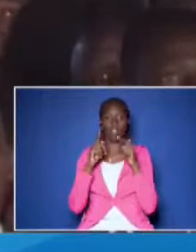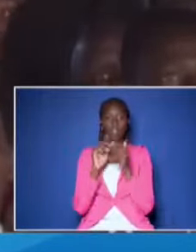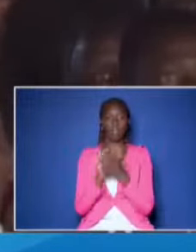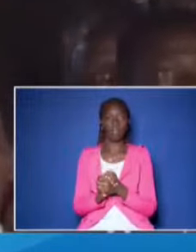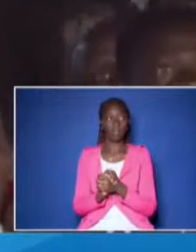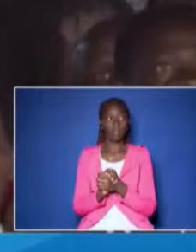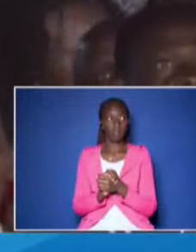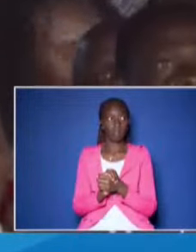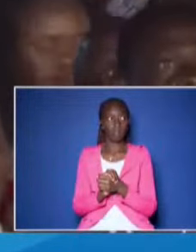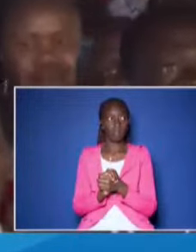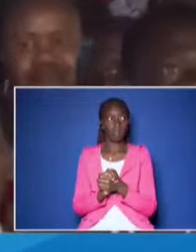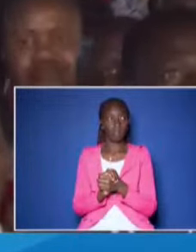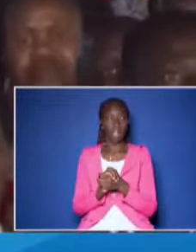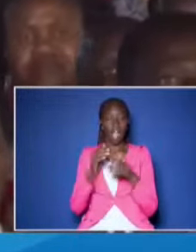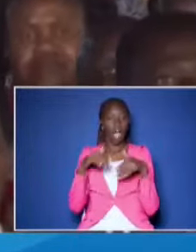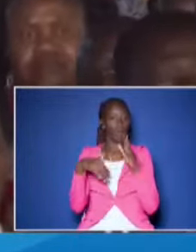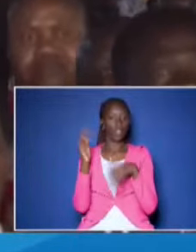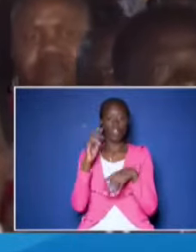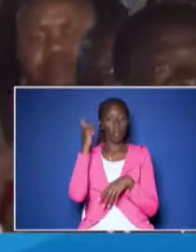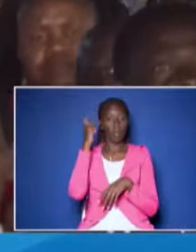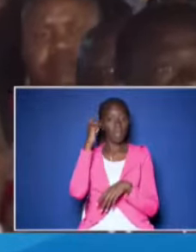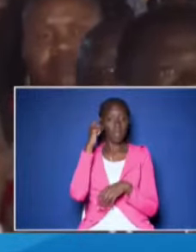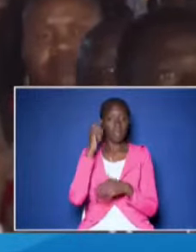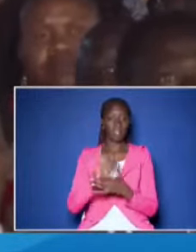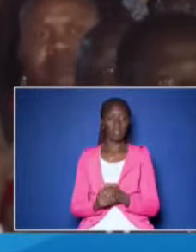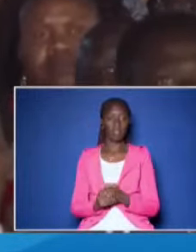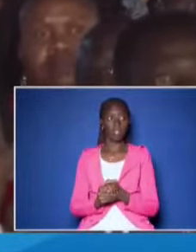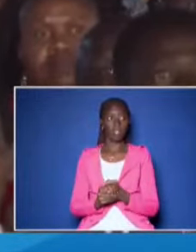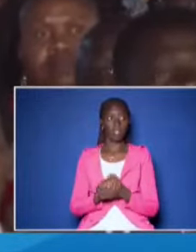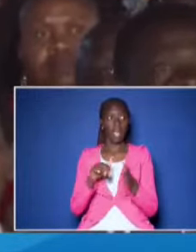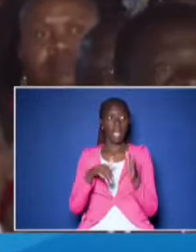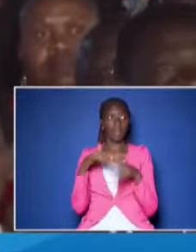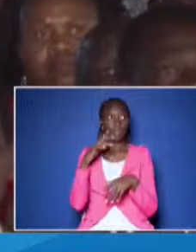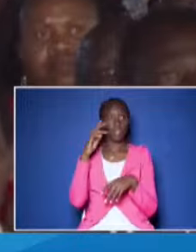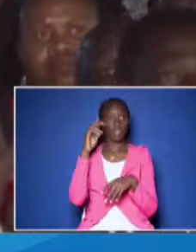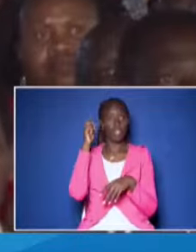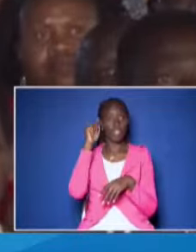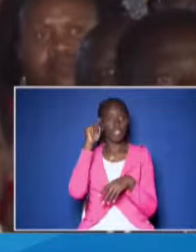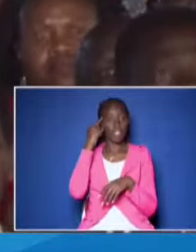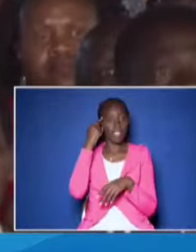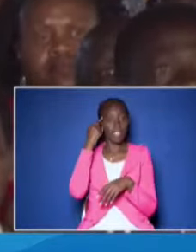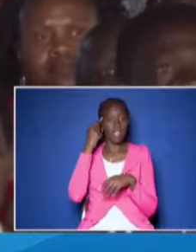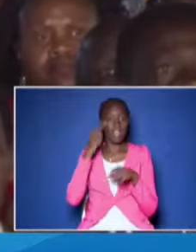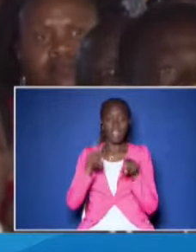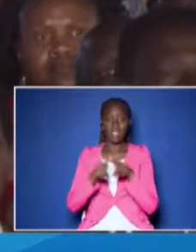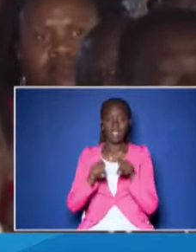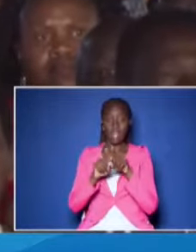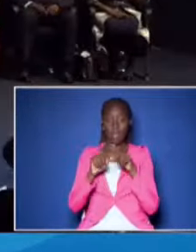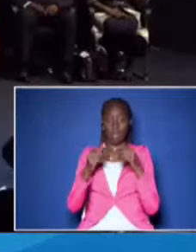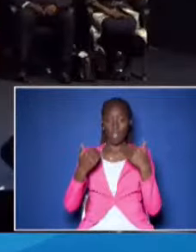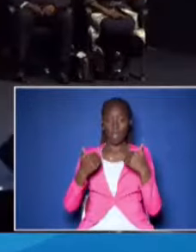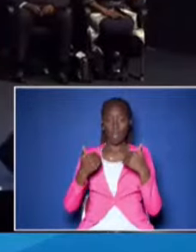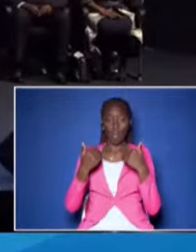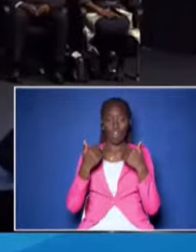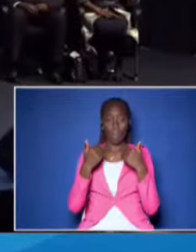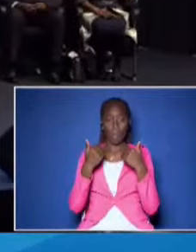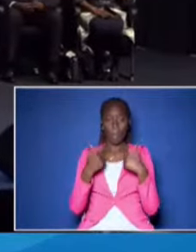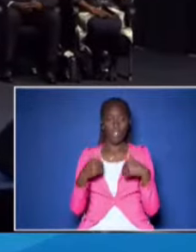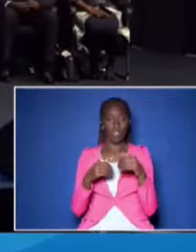you out of your mind out of your thinking the oppression will